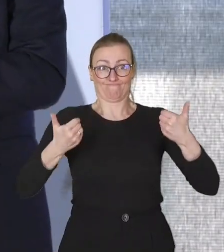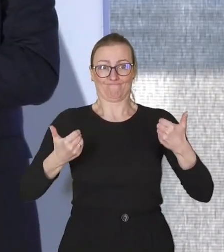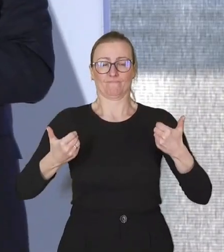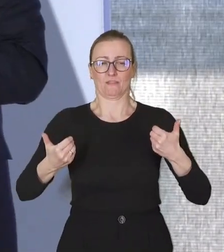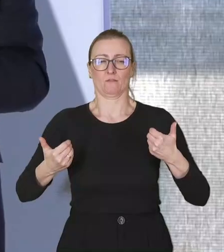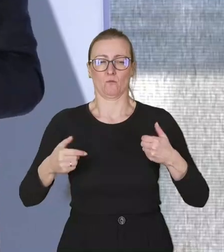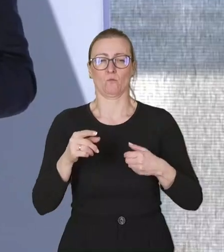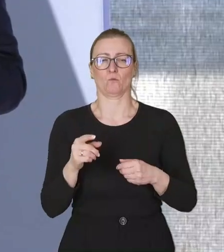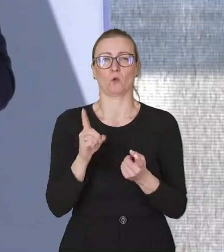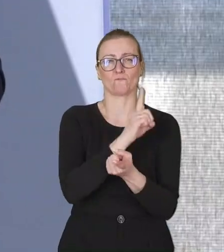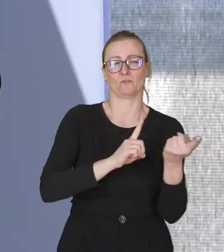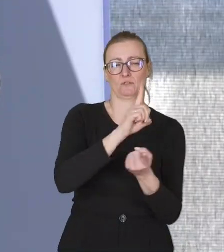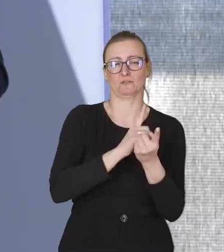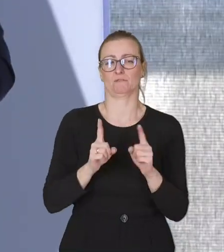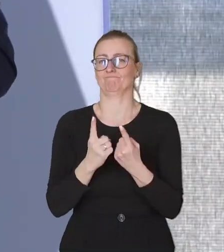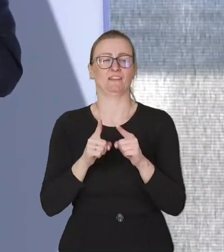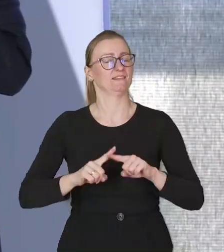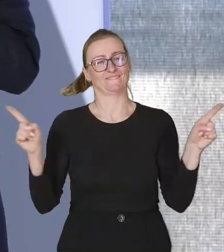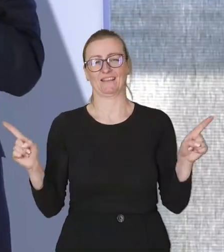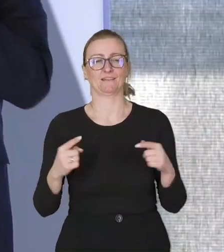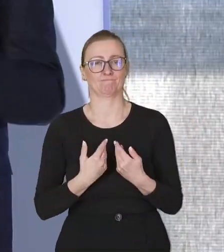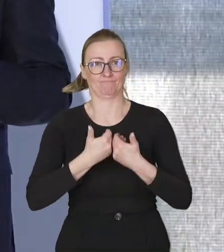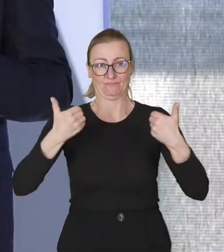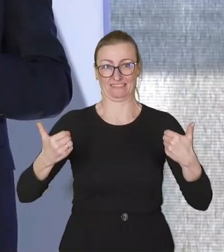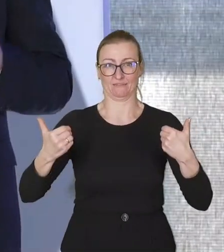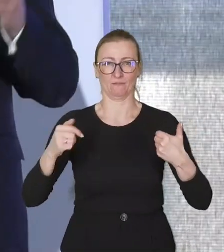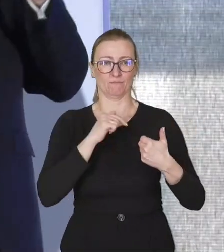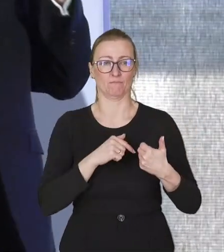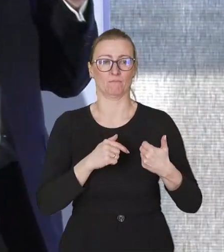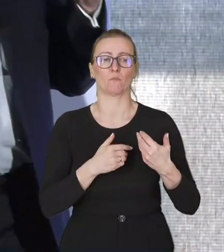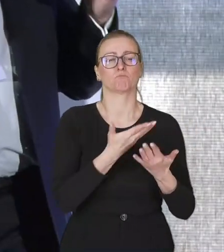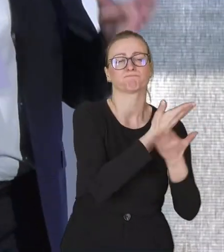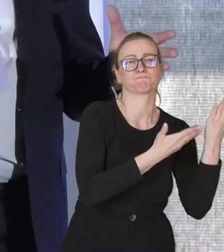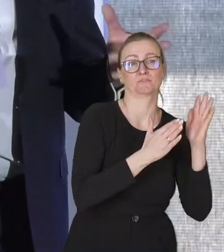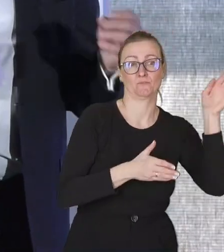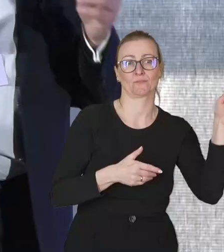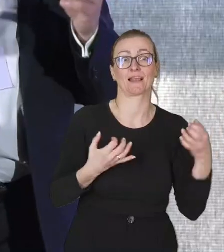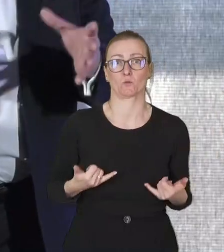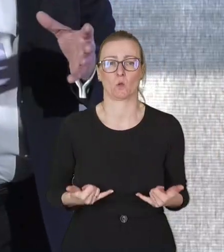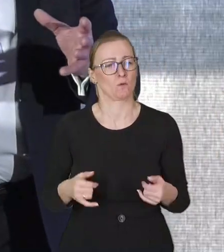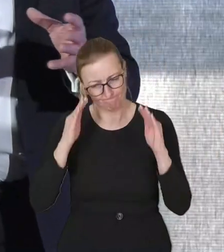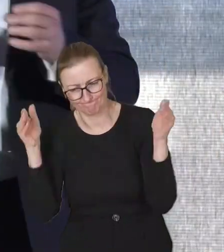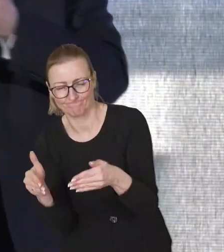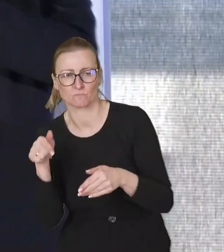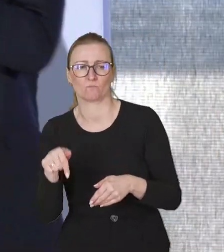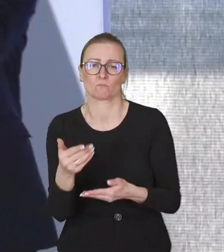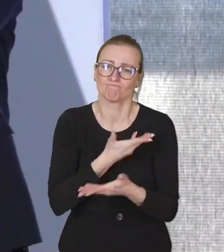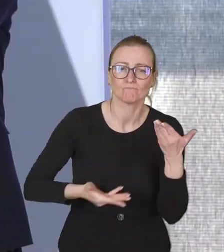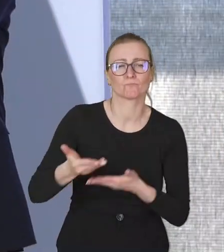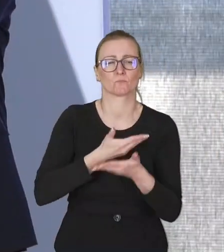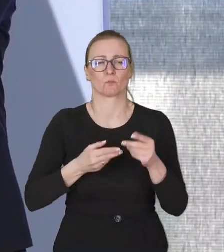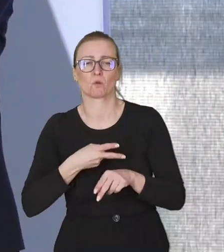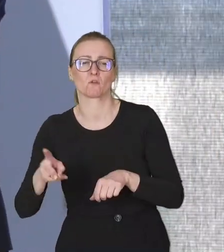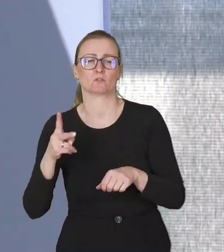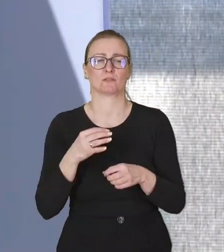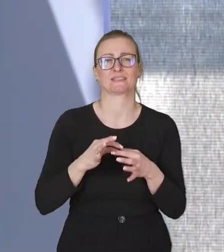on the smart specialization strategies, which could be the bridge between the regional, local needs and the